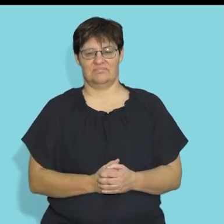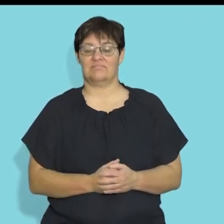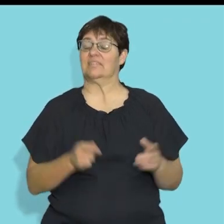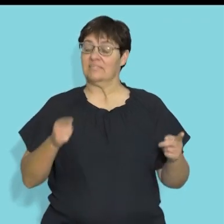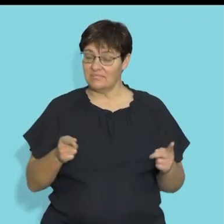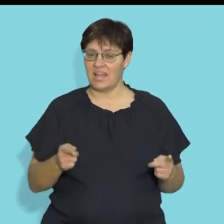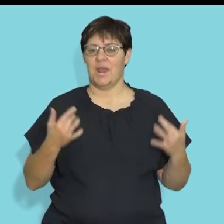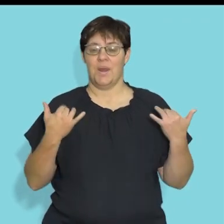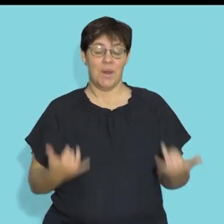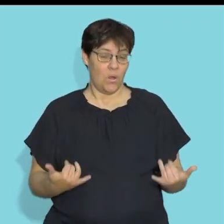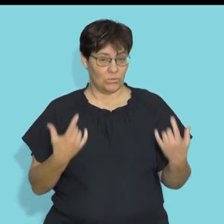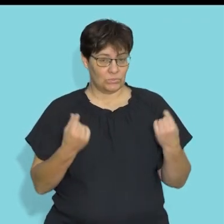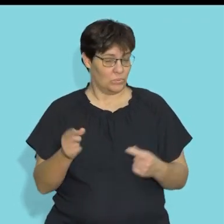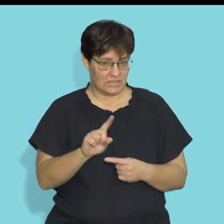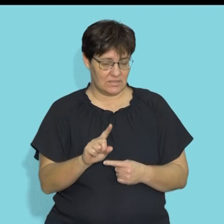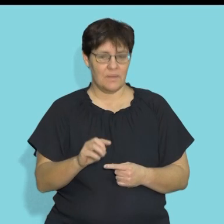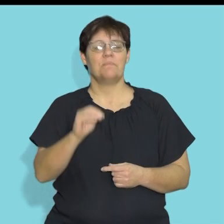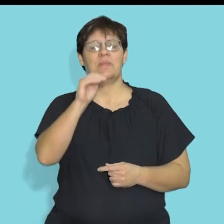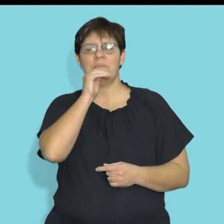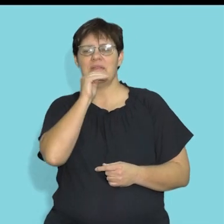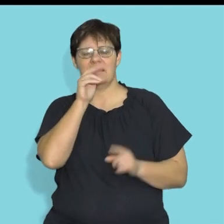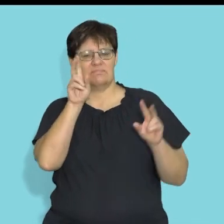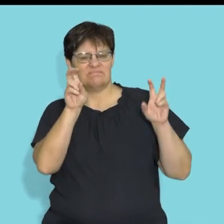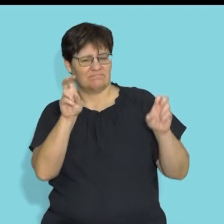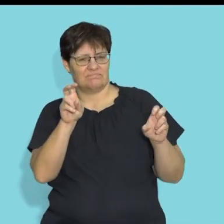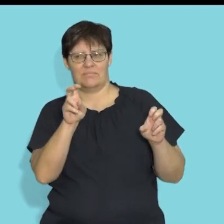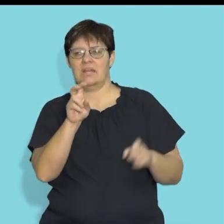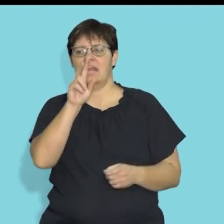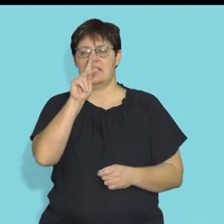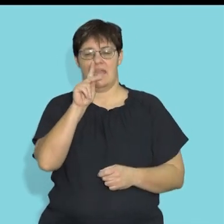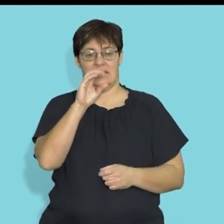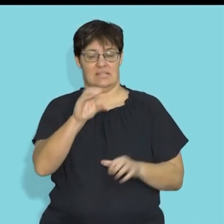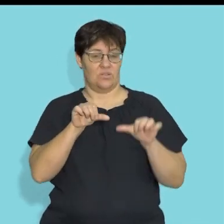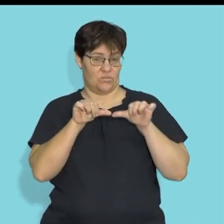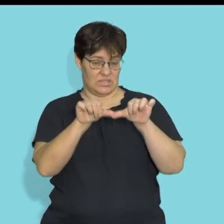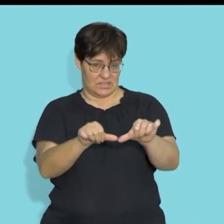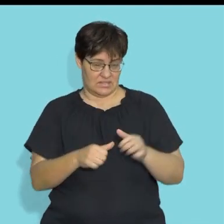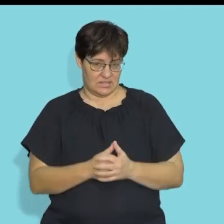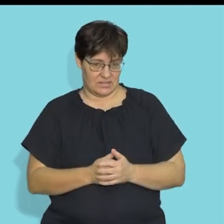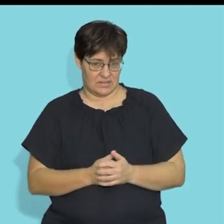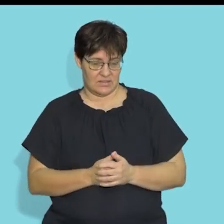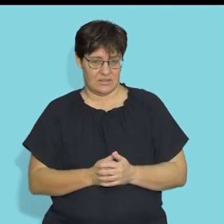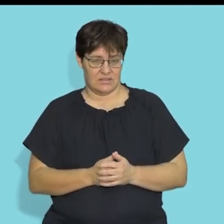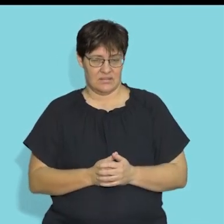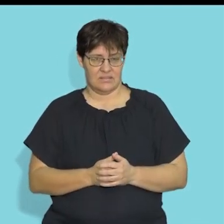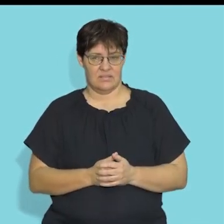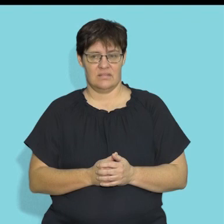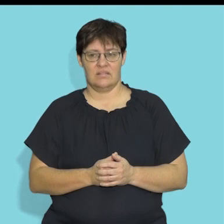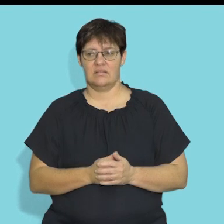That brings us to the definition of equilibrium constant. As we said,